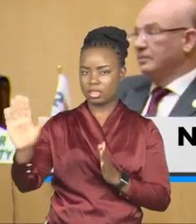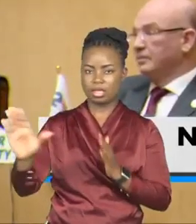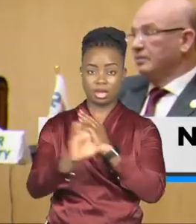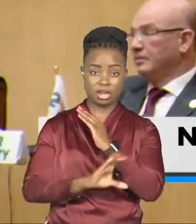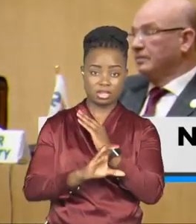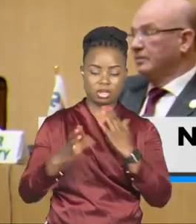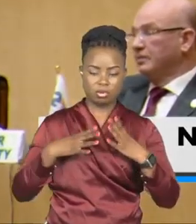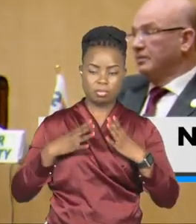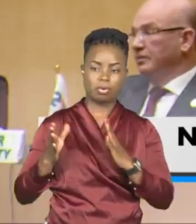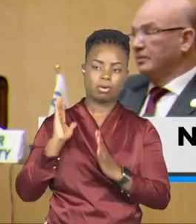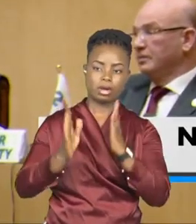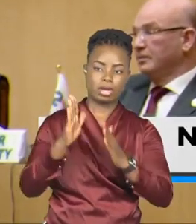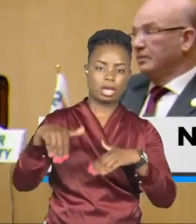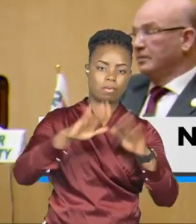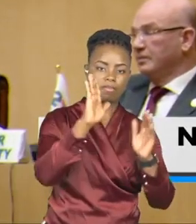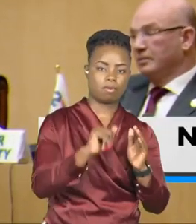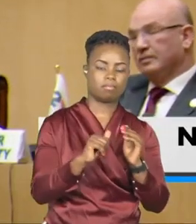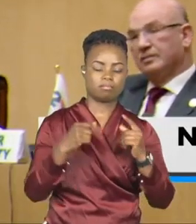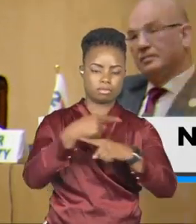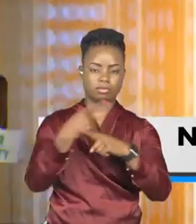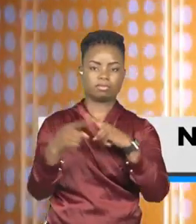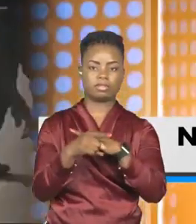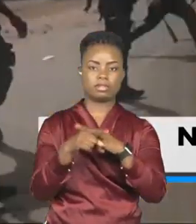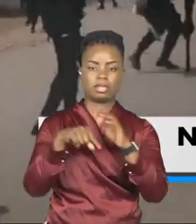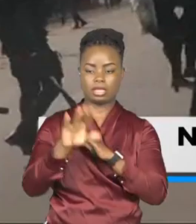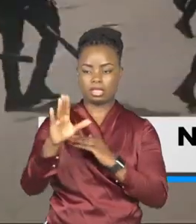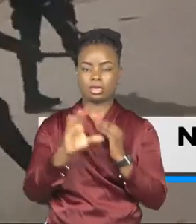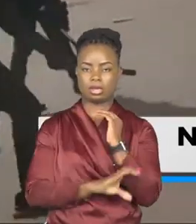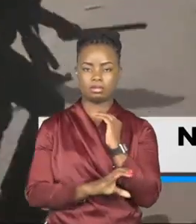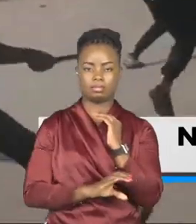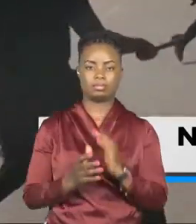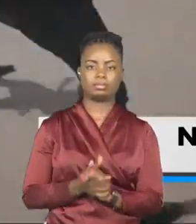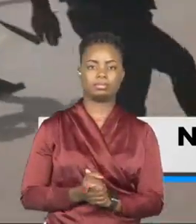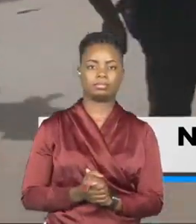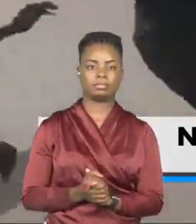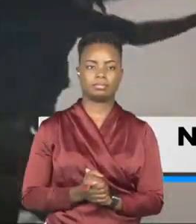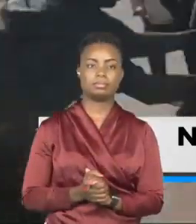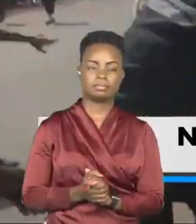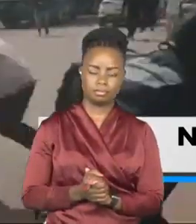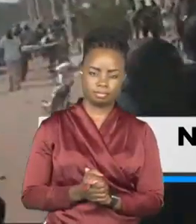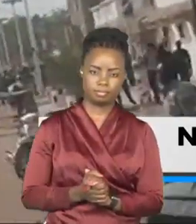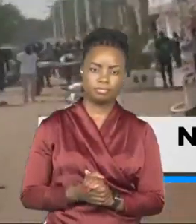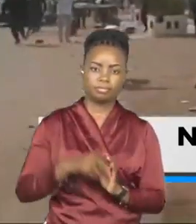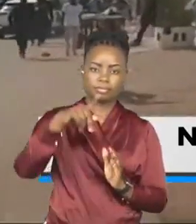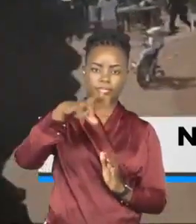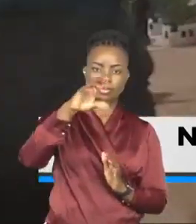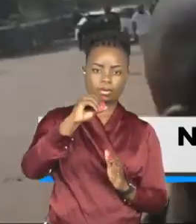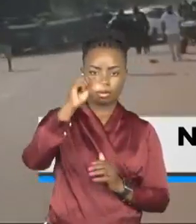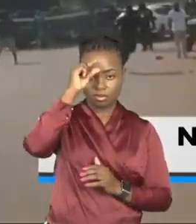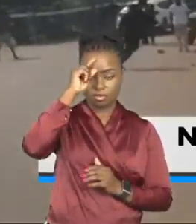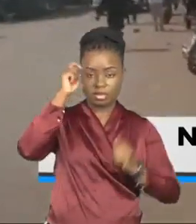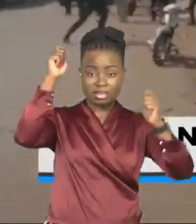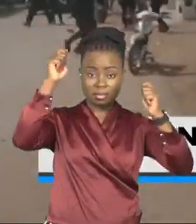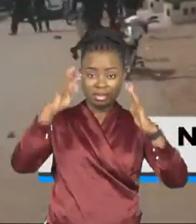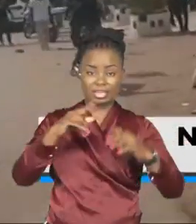conflict in their home countries. A pro-government campaigner was killed in